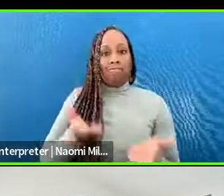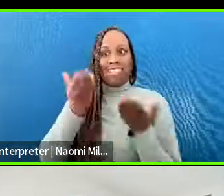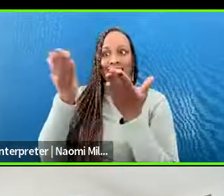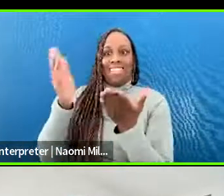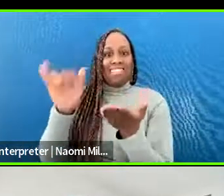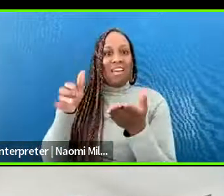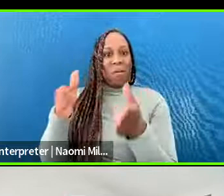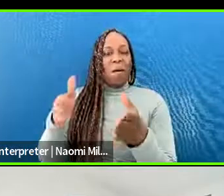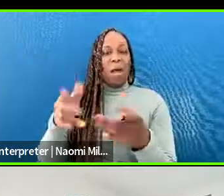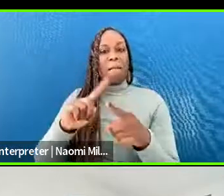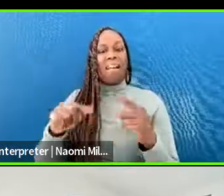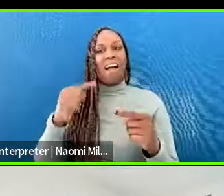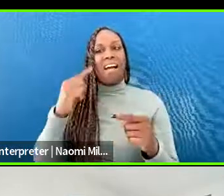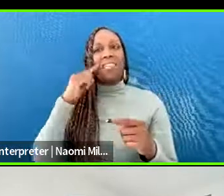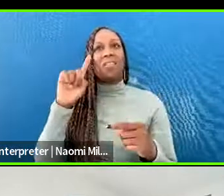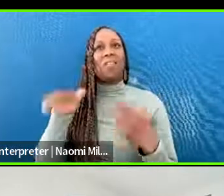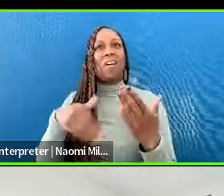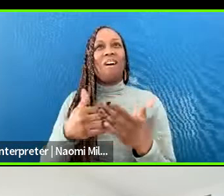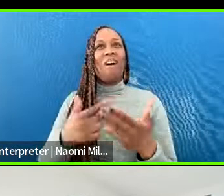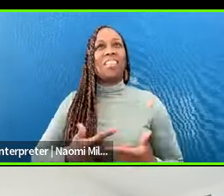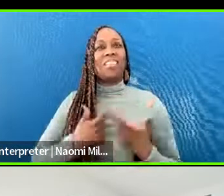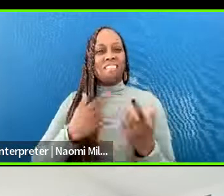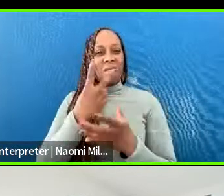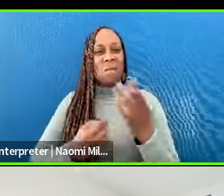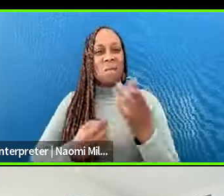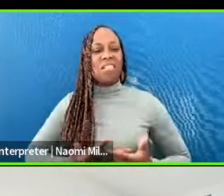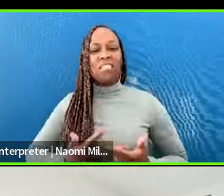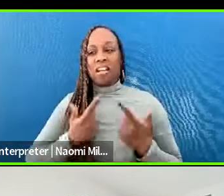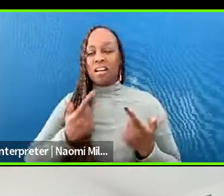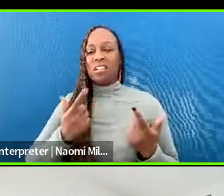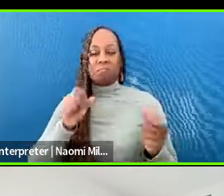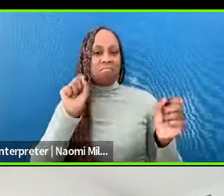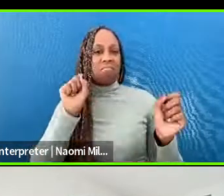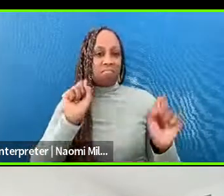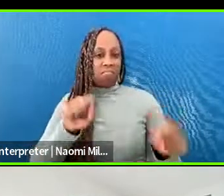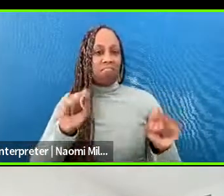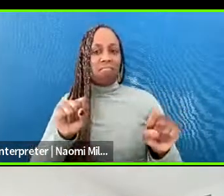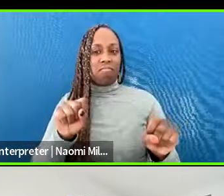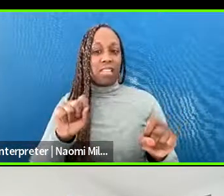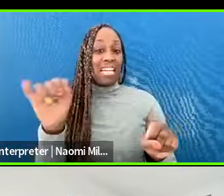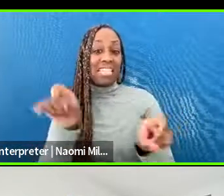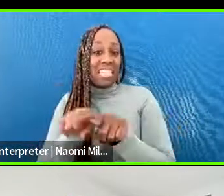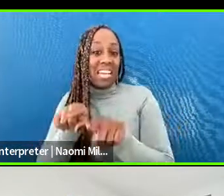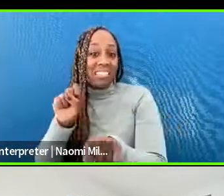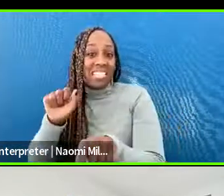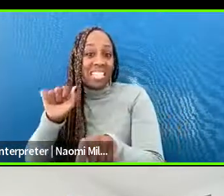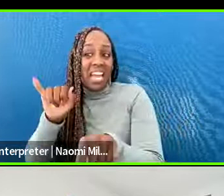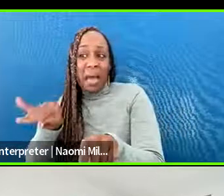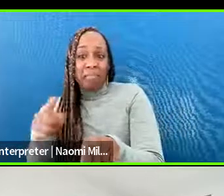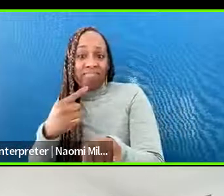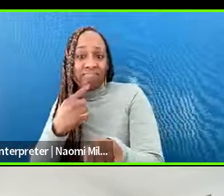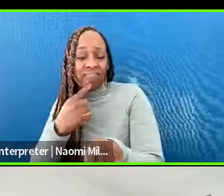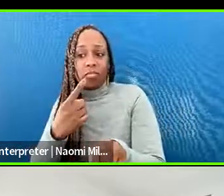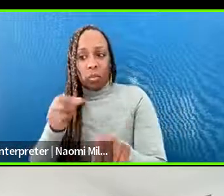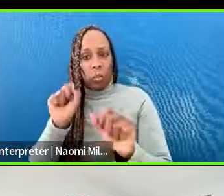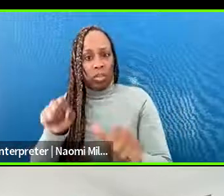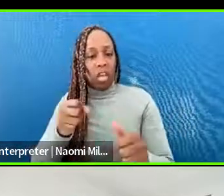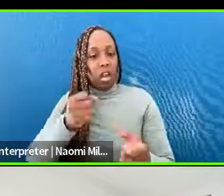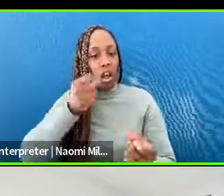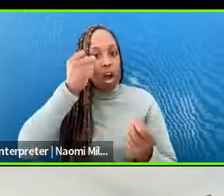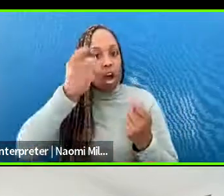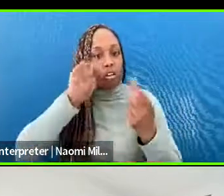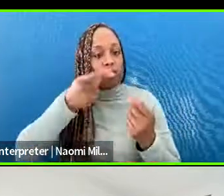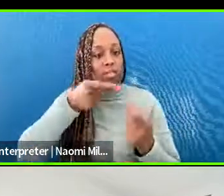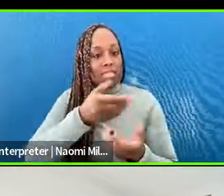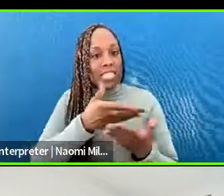all live both and lives, and that there are ways that we can, like Sami was saying, that we can understand these